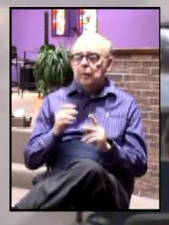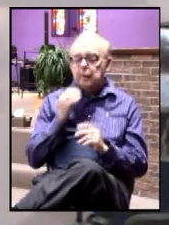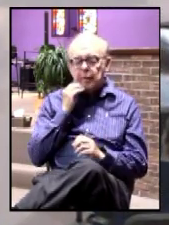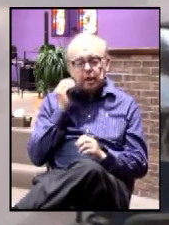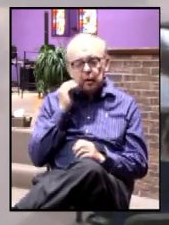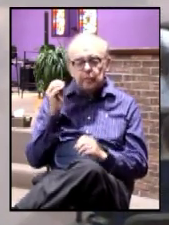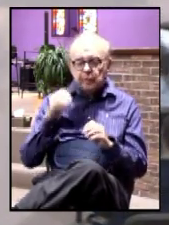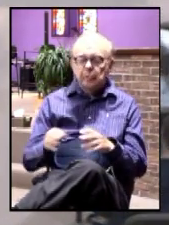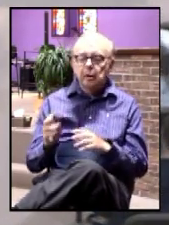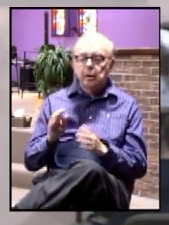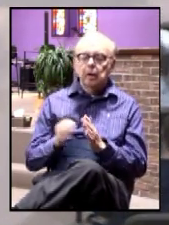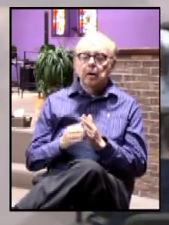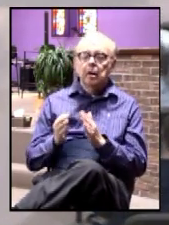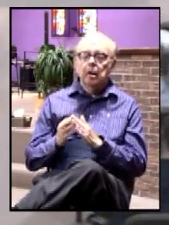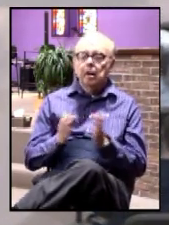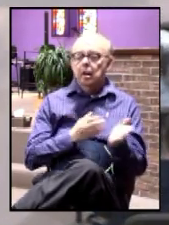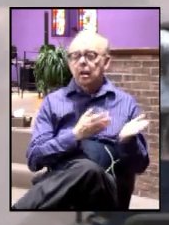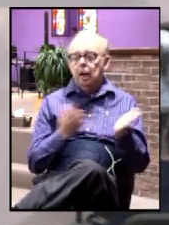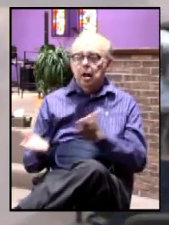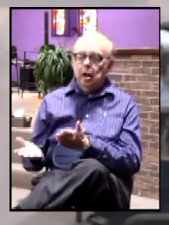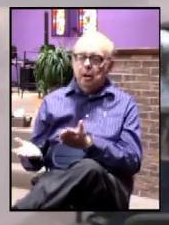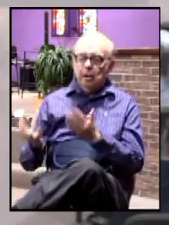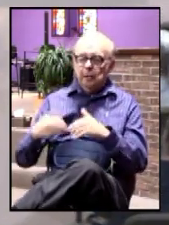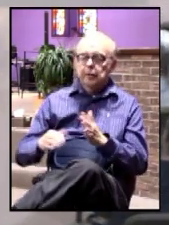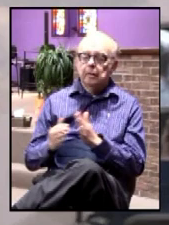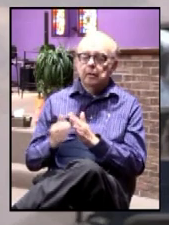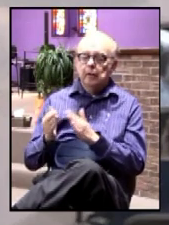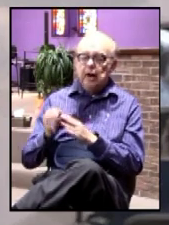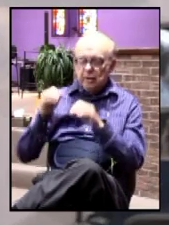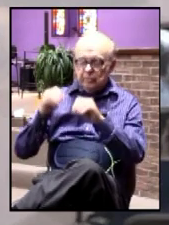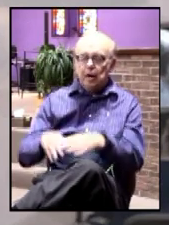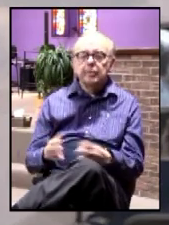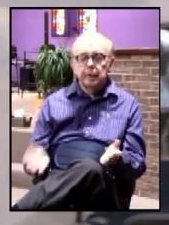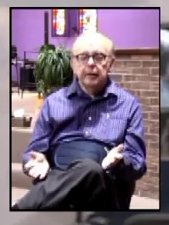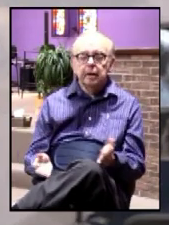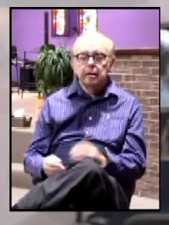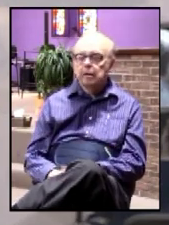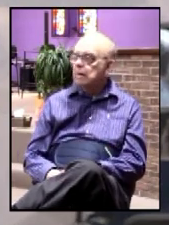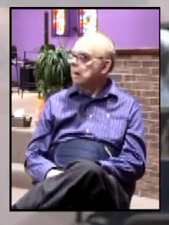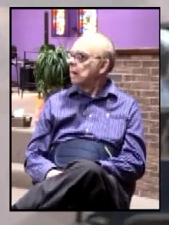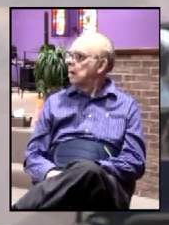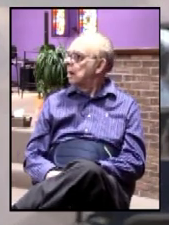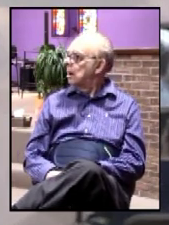Middletown? Cincinnati is bringing their homeless up to Middletown and dropping them off.